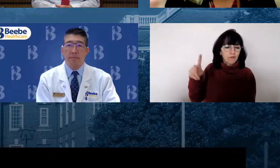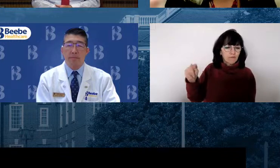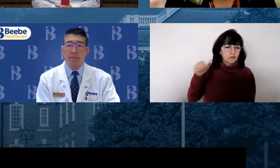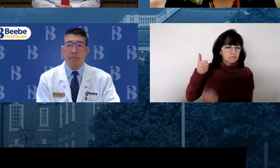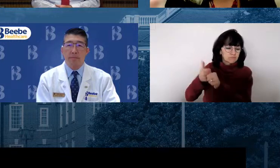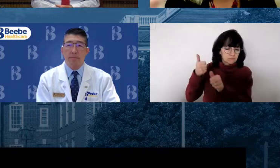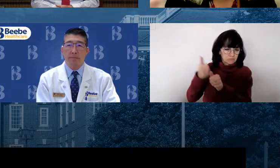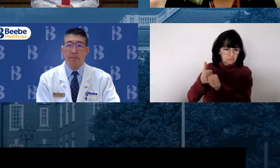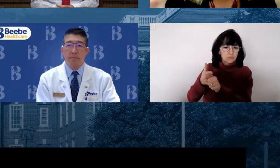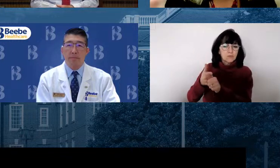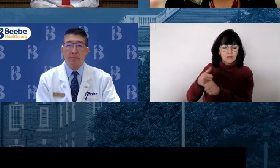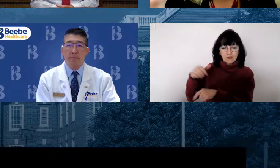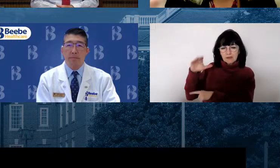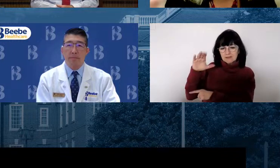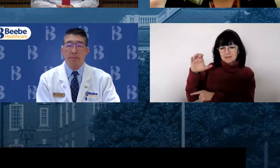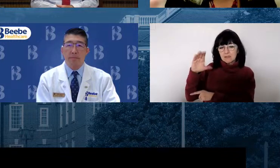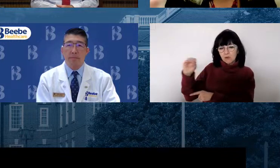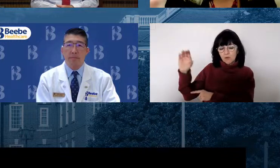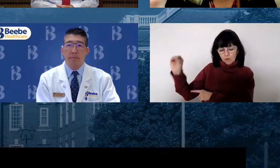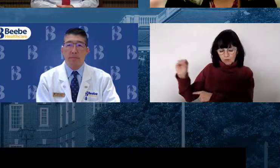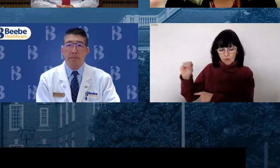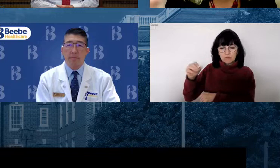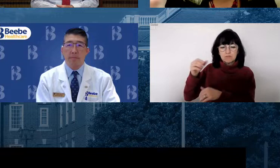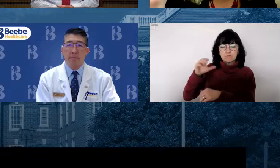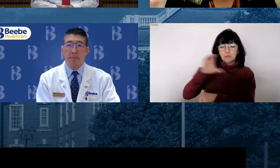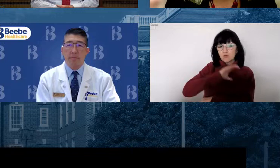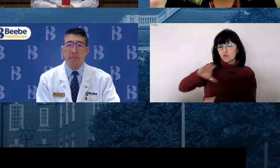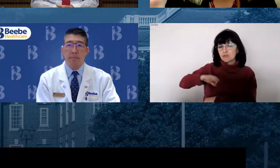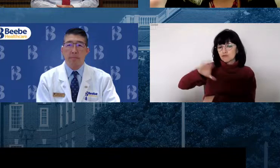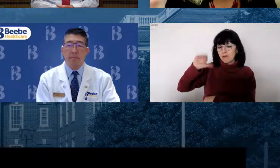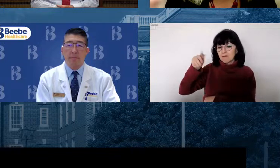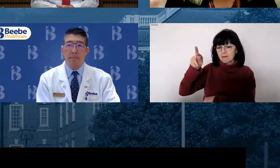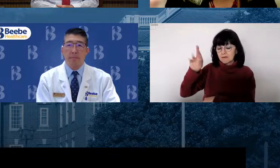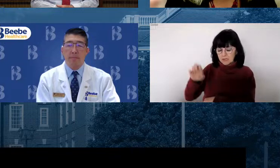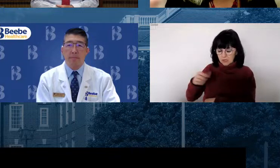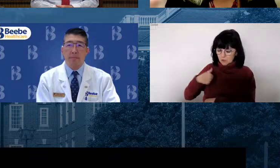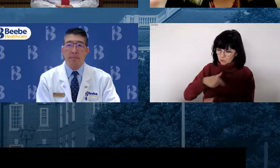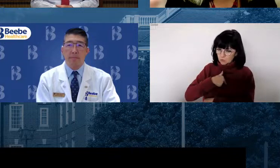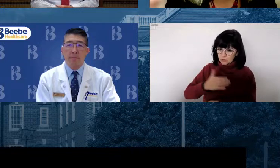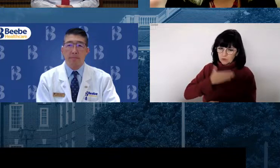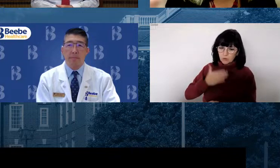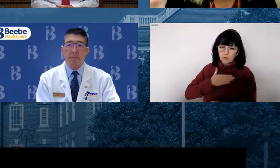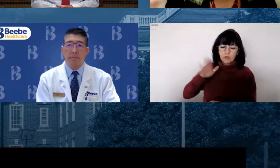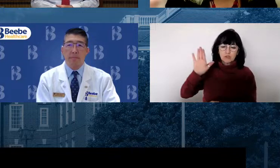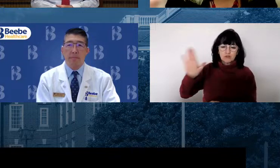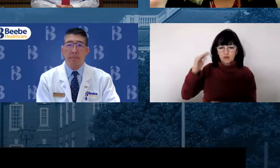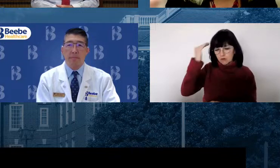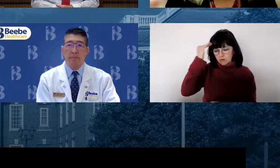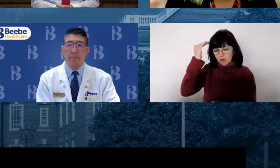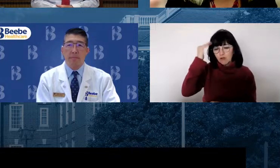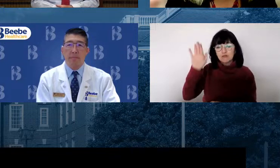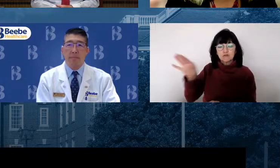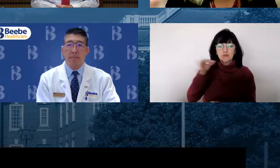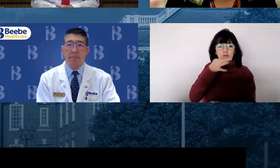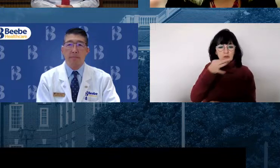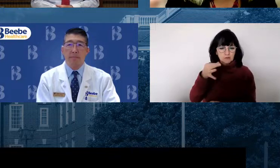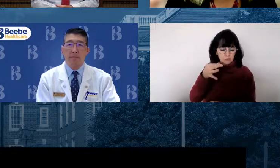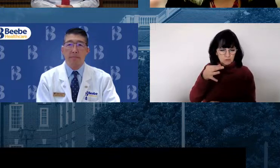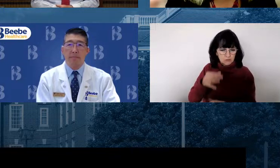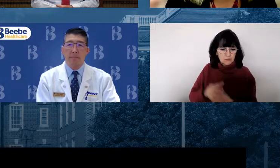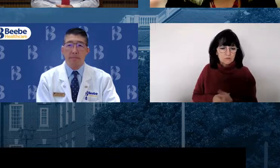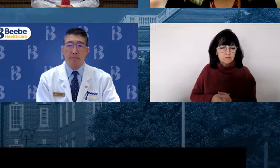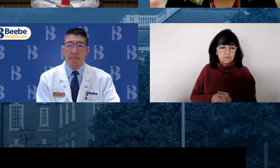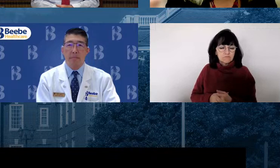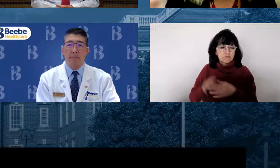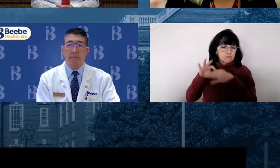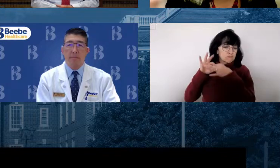of Christiana Care. We appreciate Sharon's expertise and the knowledge that she brings to us today with